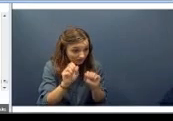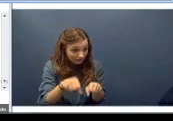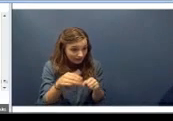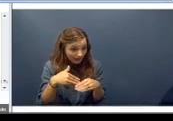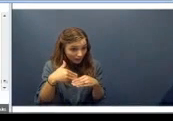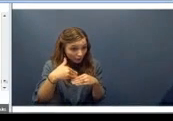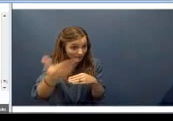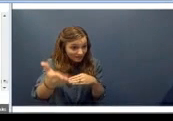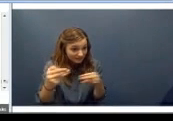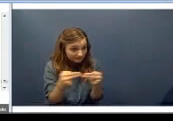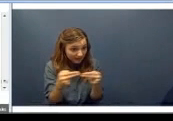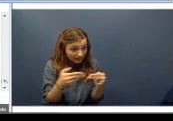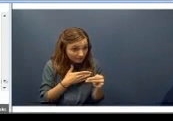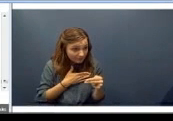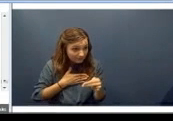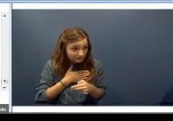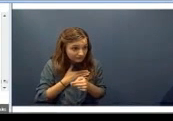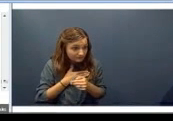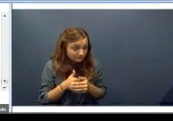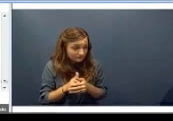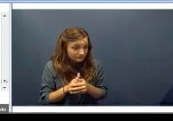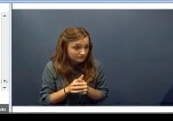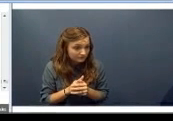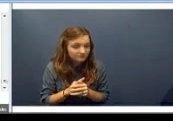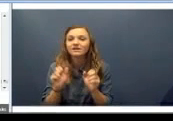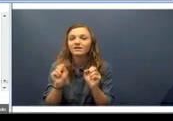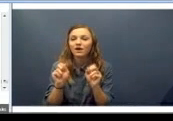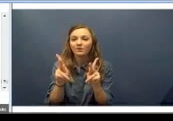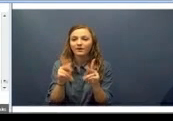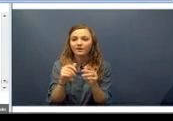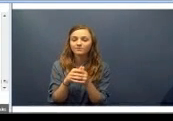Mike or anyone, can I advance the slides?